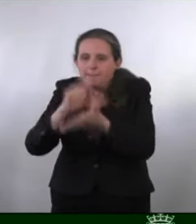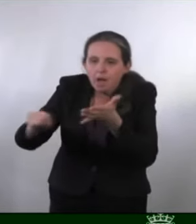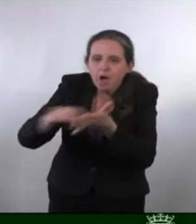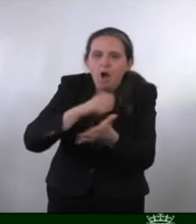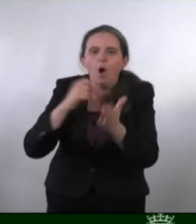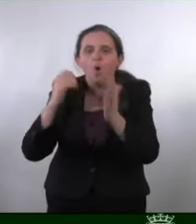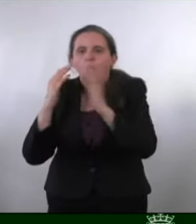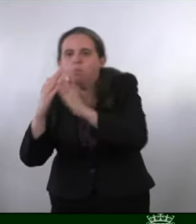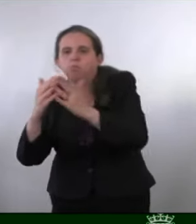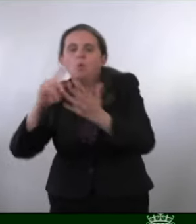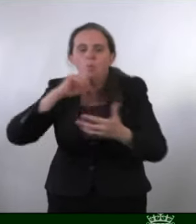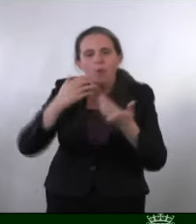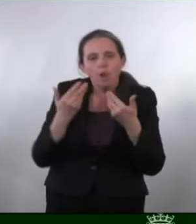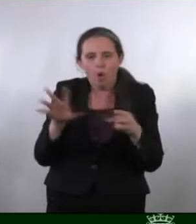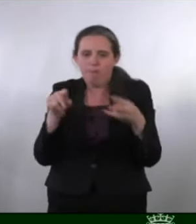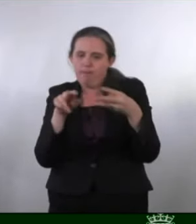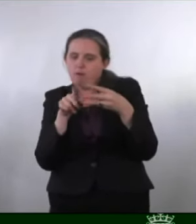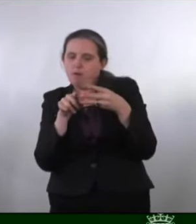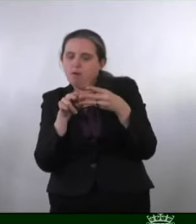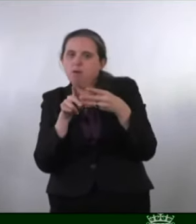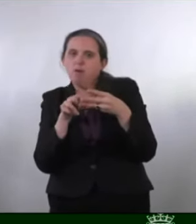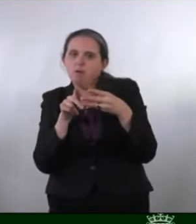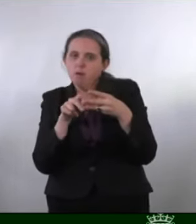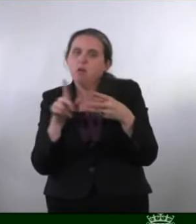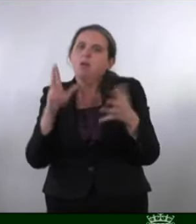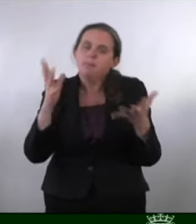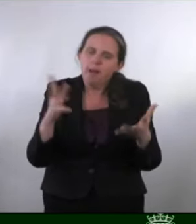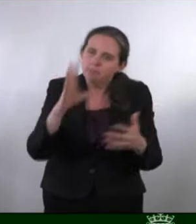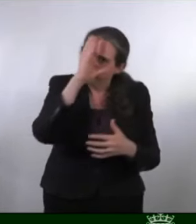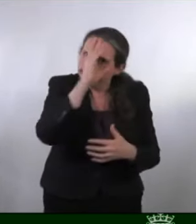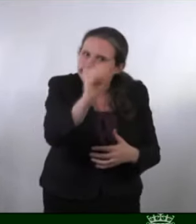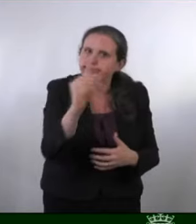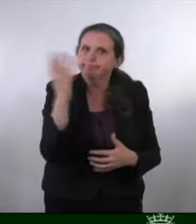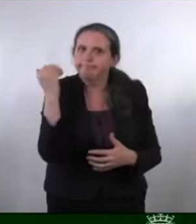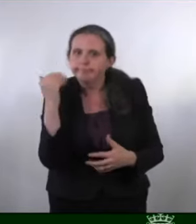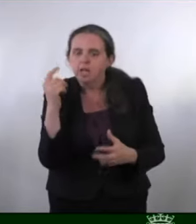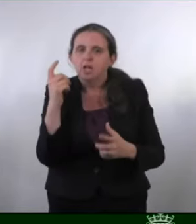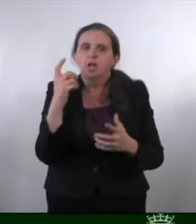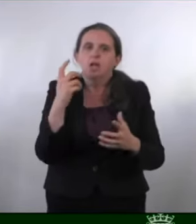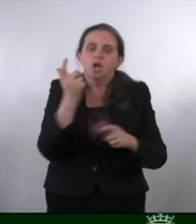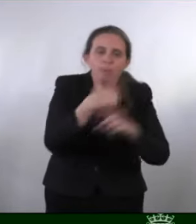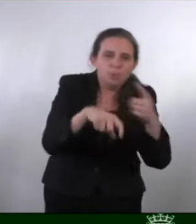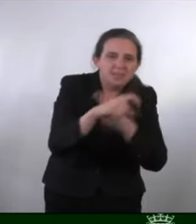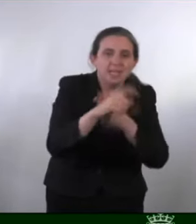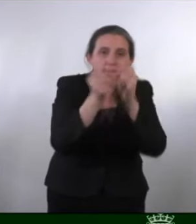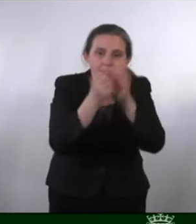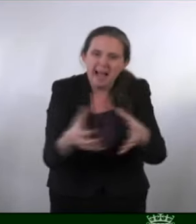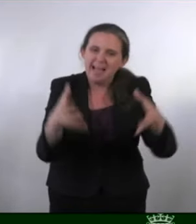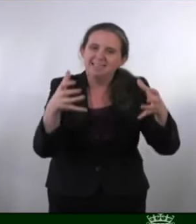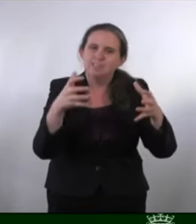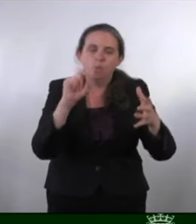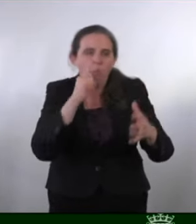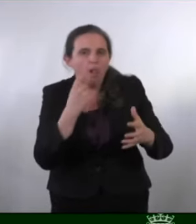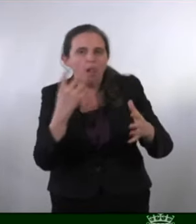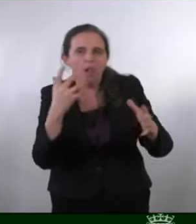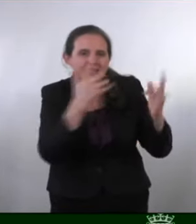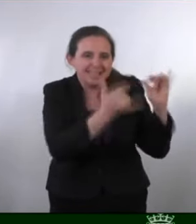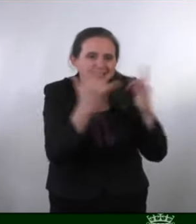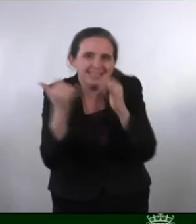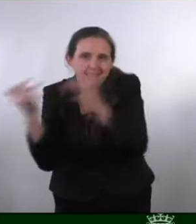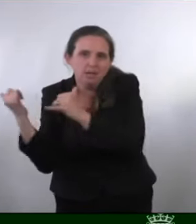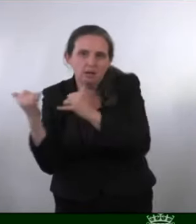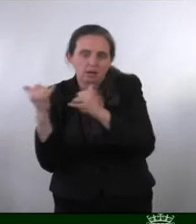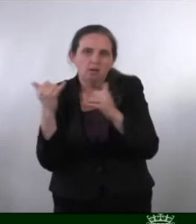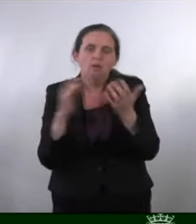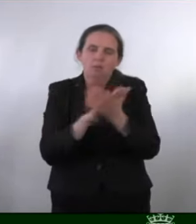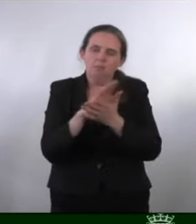prospect that where communities come together to get tested together, they can thereby drive down the R. And